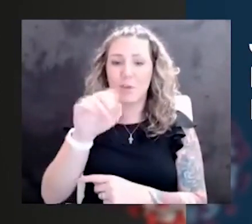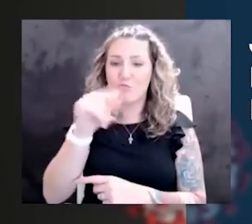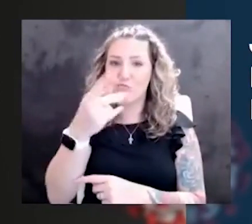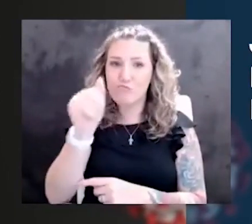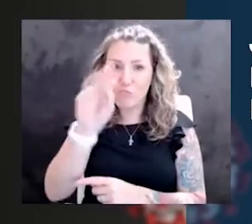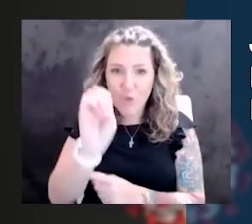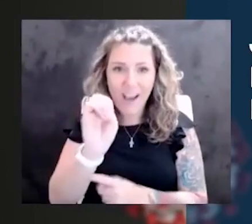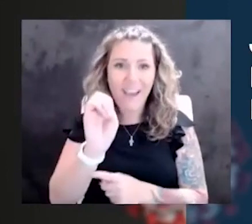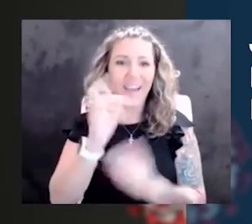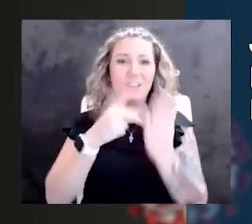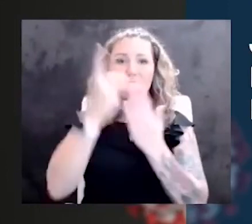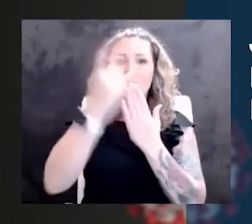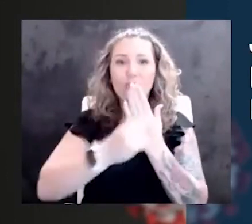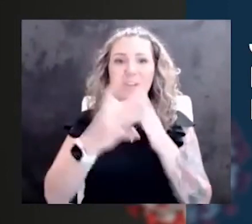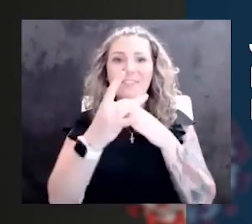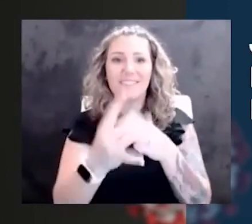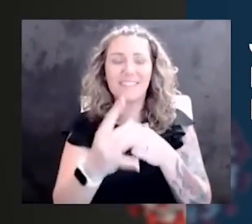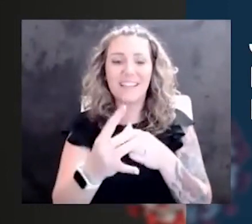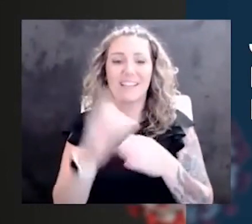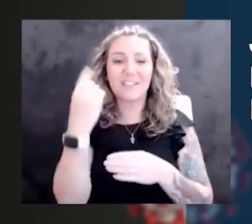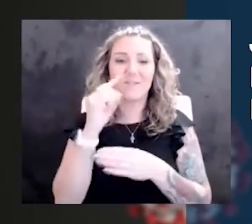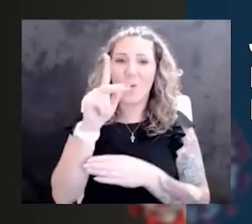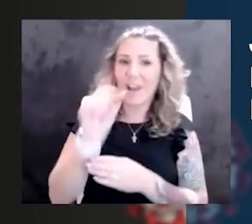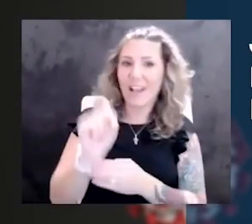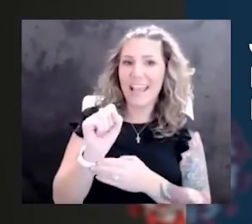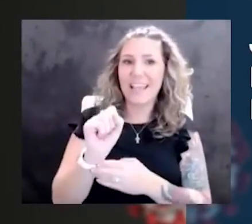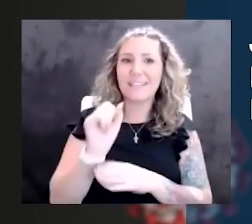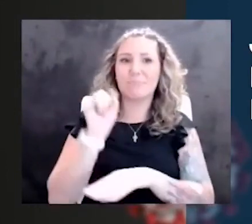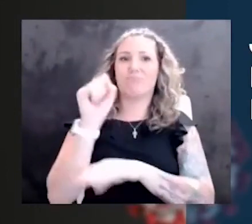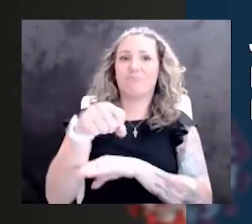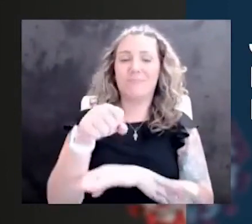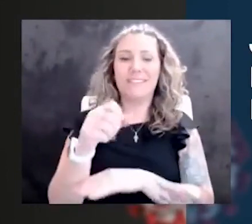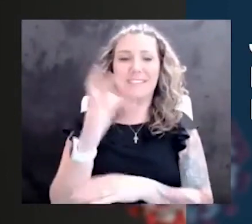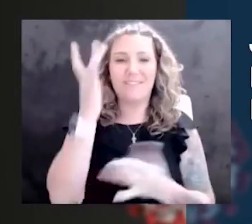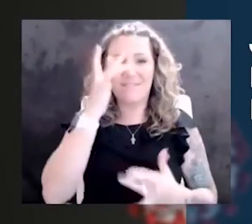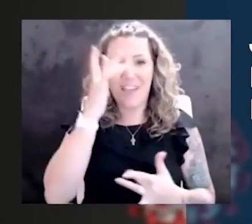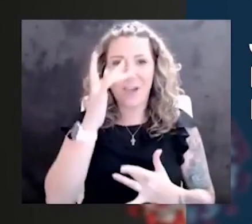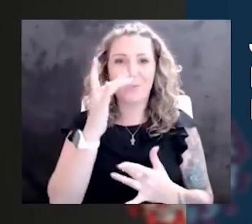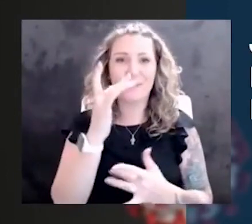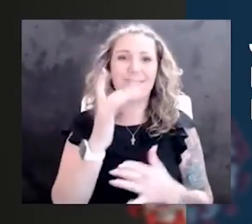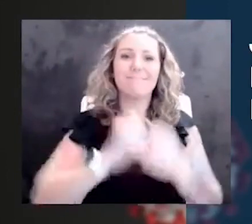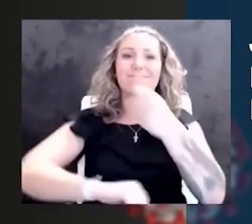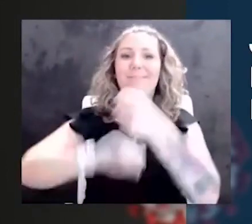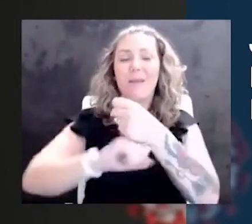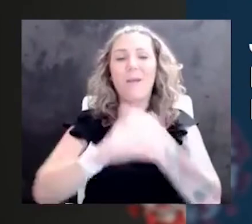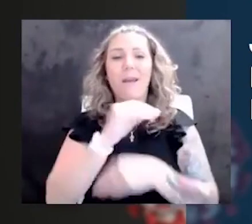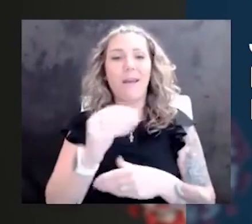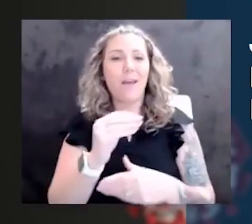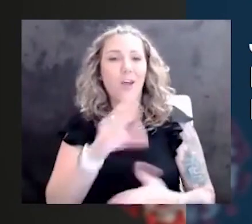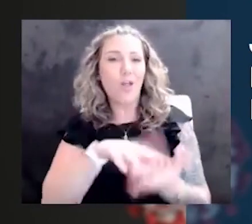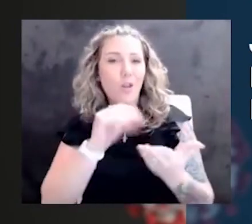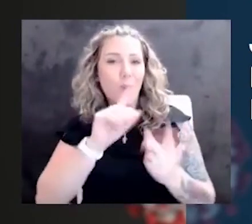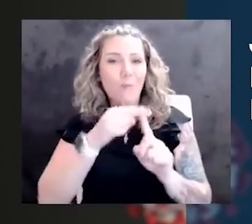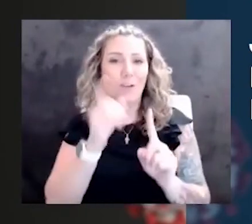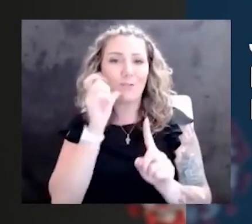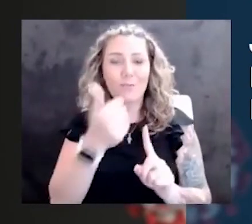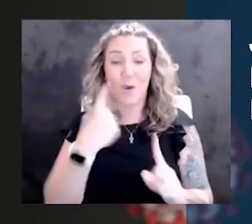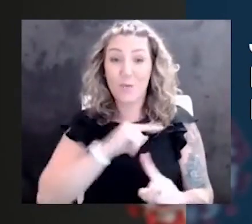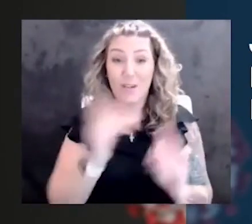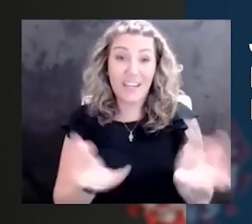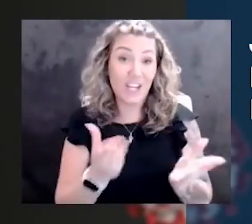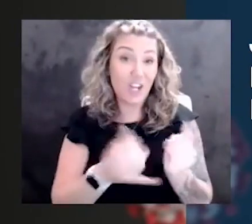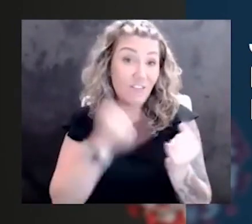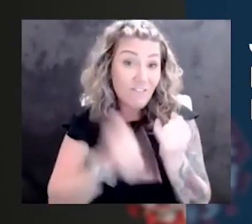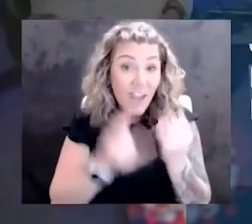for the Kansas Beats the Virus campaign. Learn how you can get involved if you want the help. Learn about that tomorrow. We'll be here. Final thoughts from